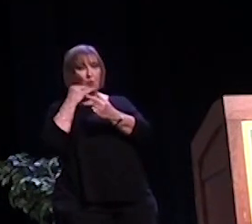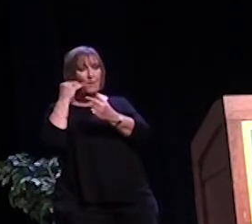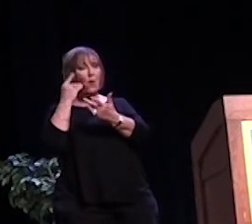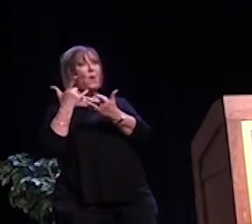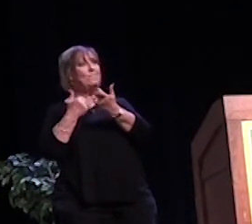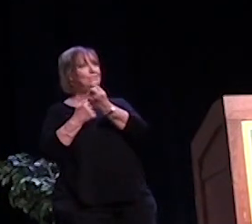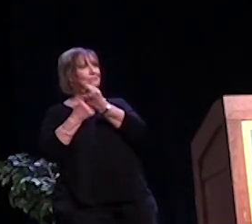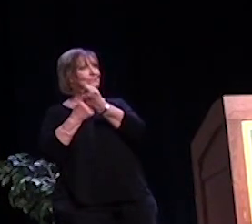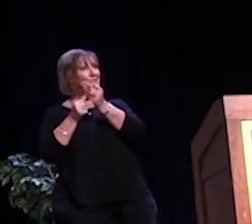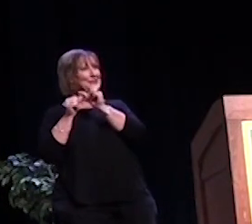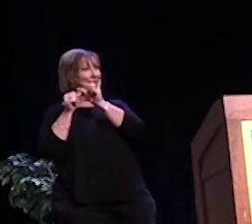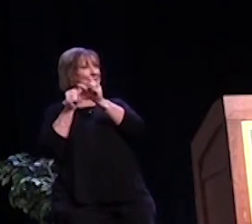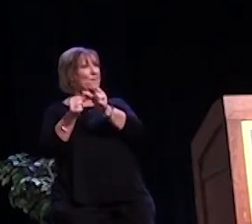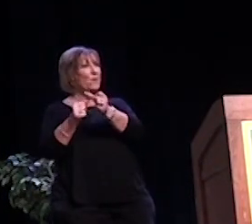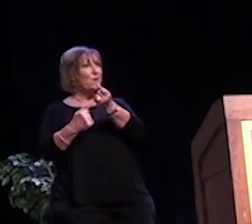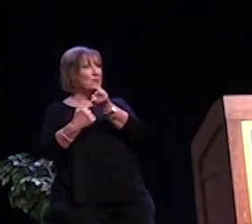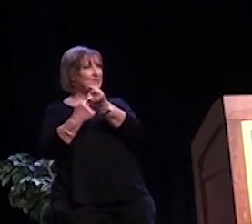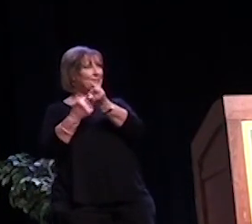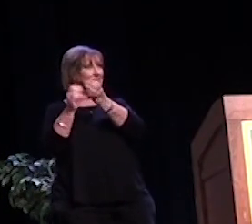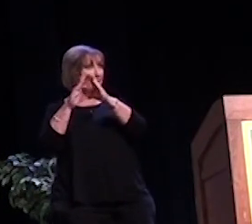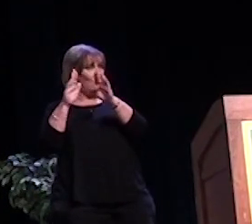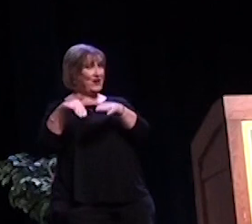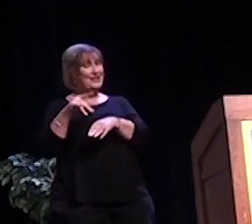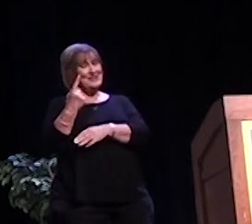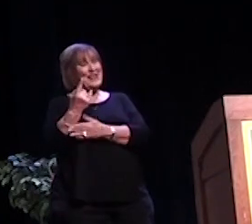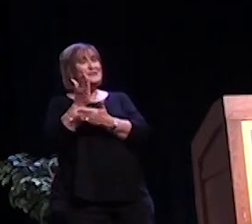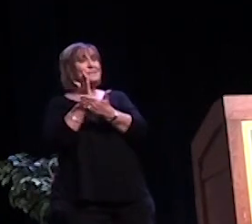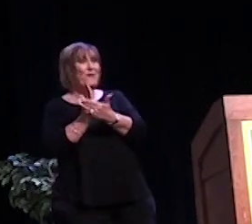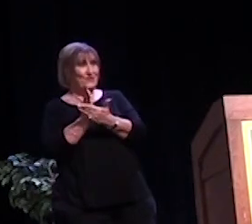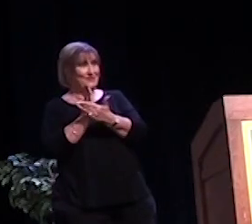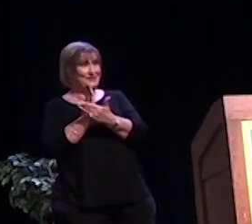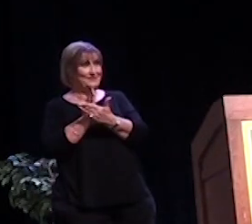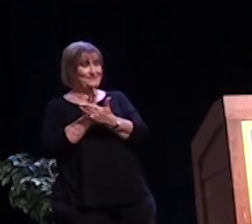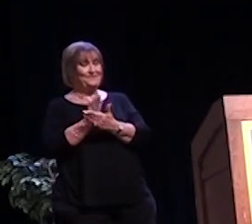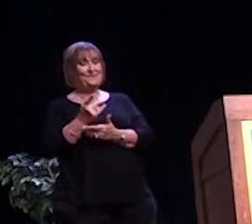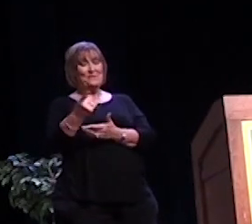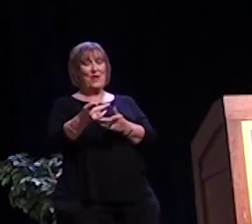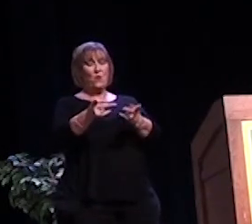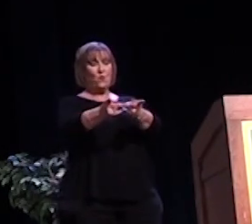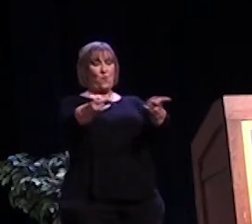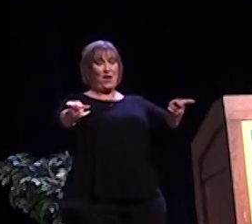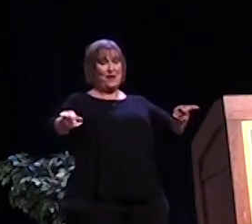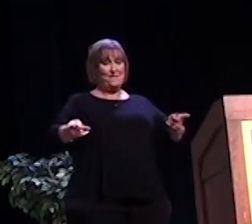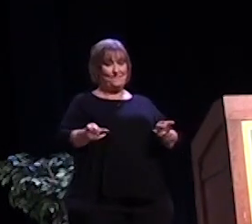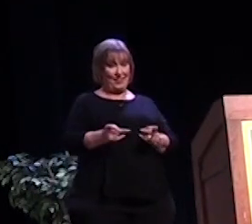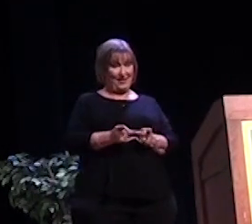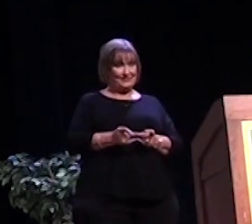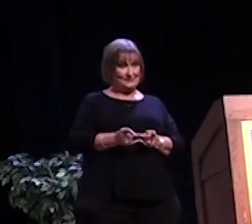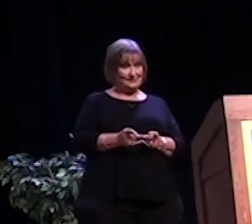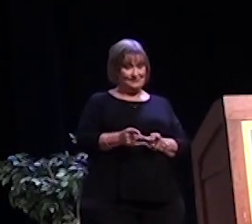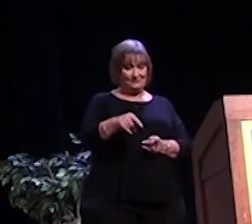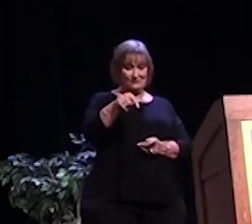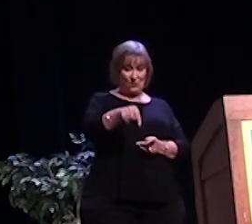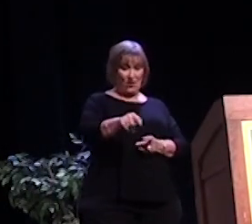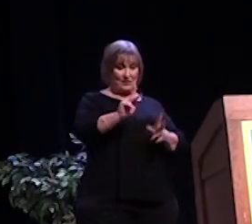as well, that was one of the missing pieces, right? A site that is in one location where services can be provided in one